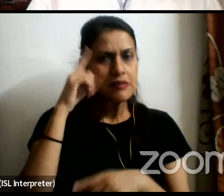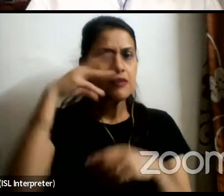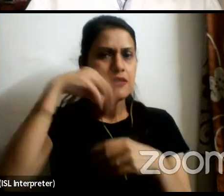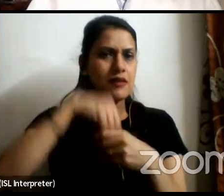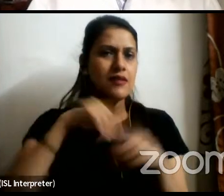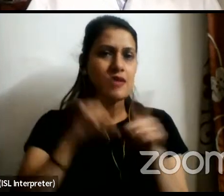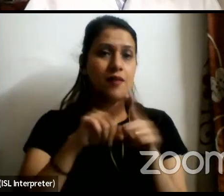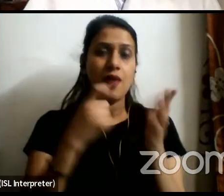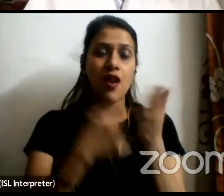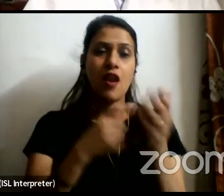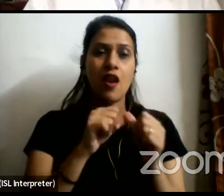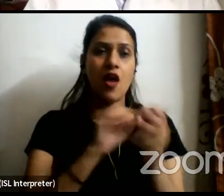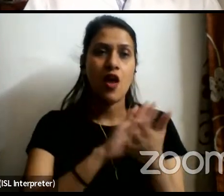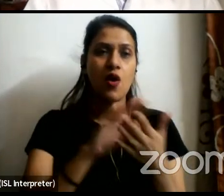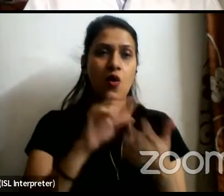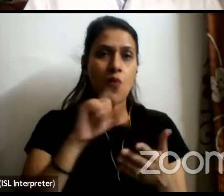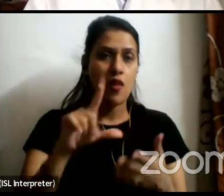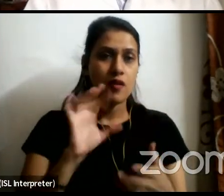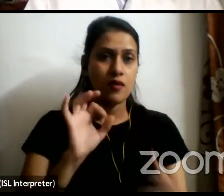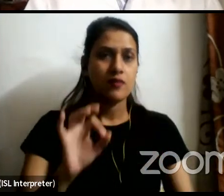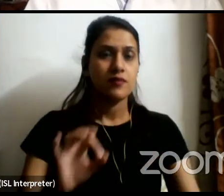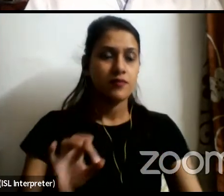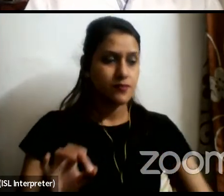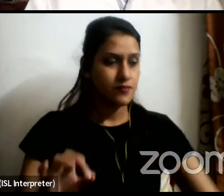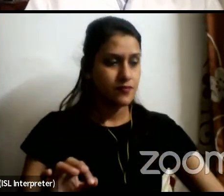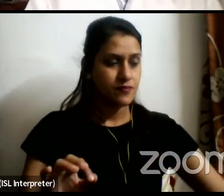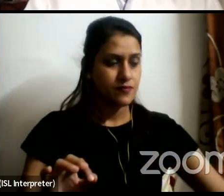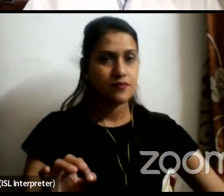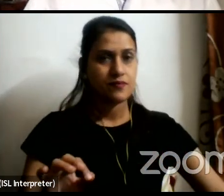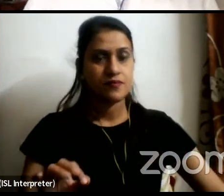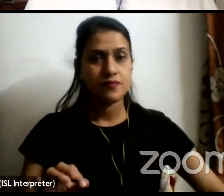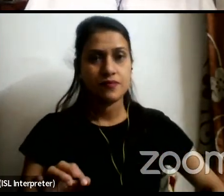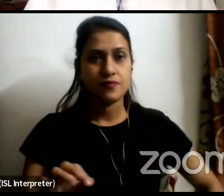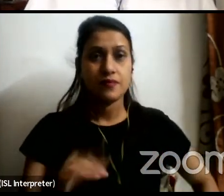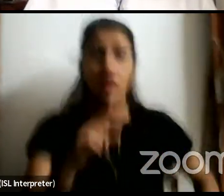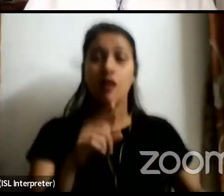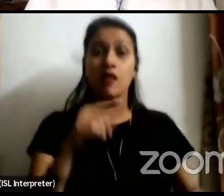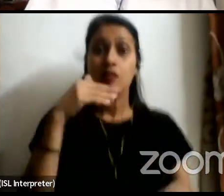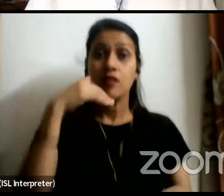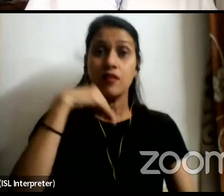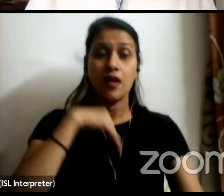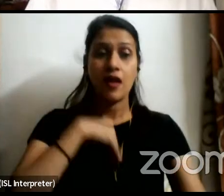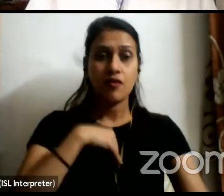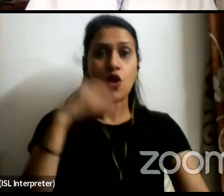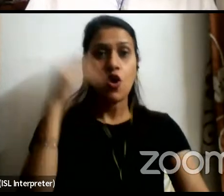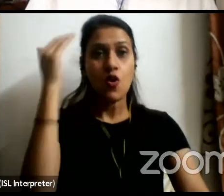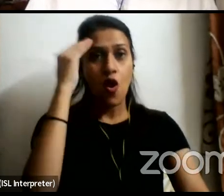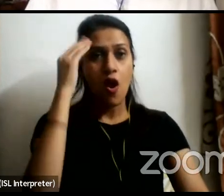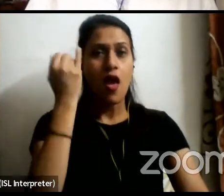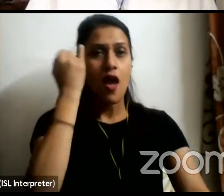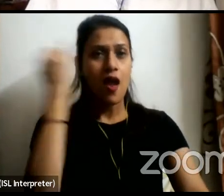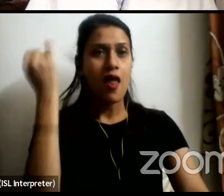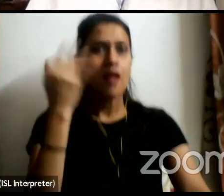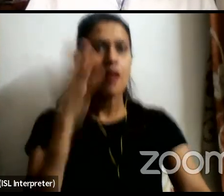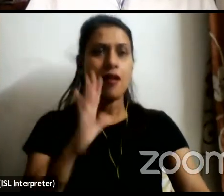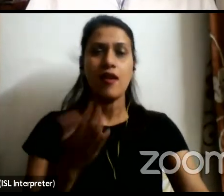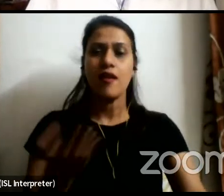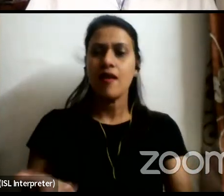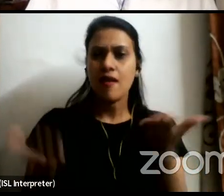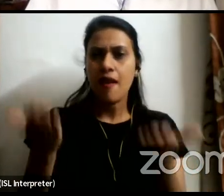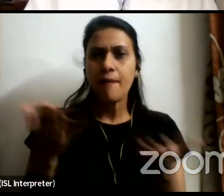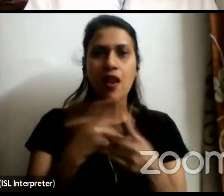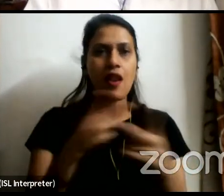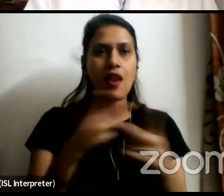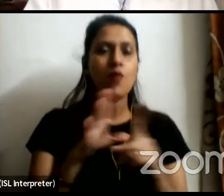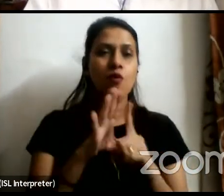Rahul has already, very sort of, I think with great insight has recognized the ideas of compatibility and legitimacy, which were very